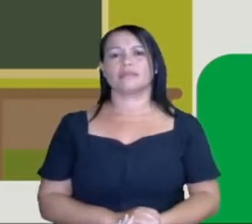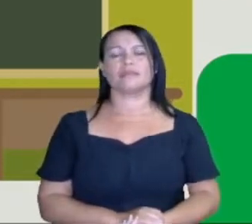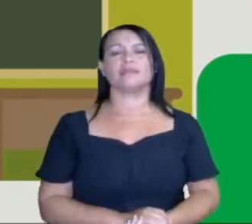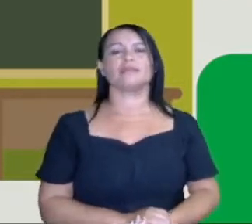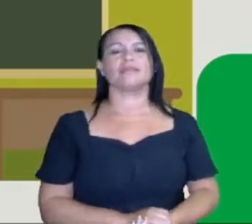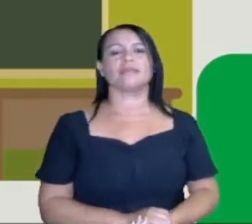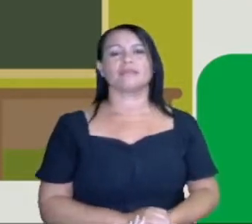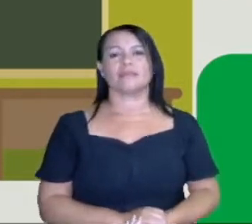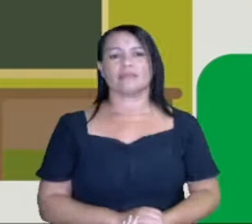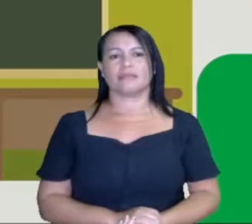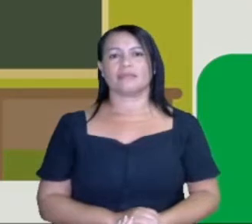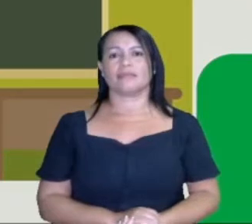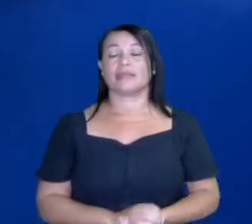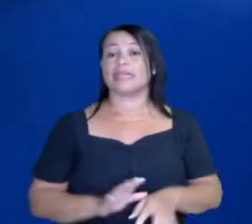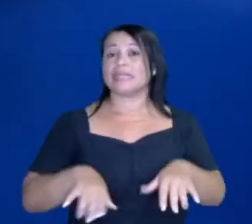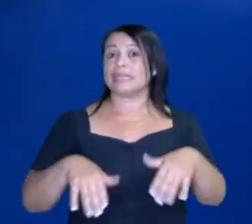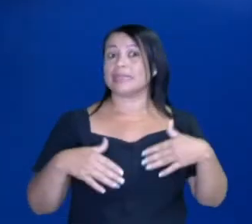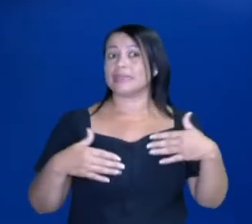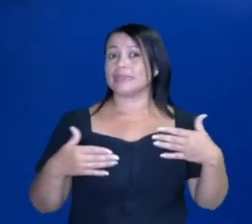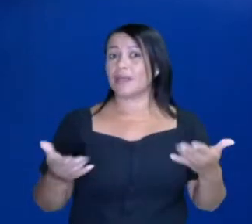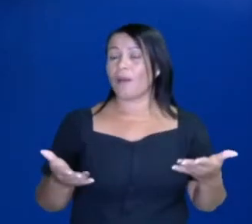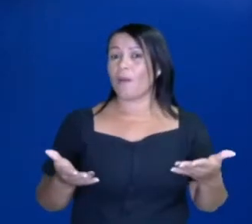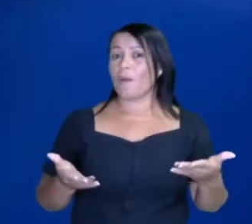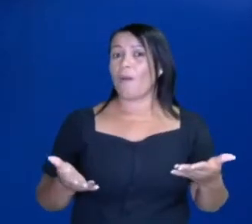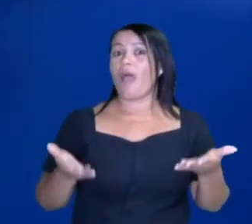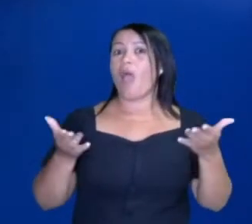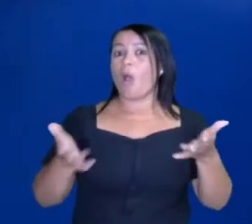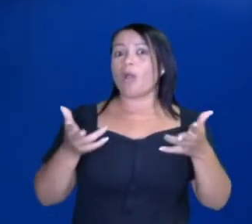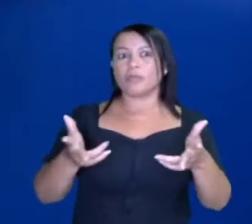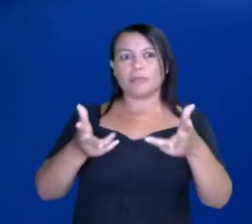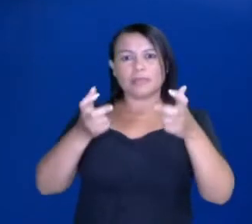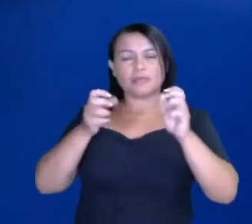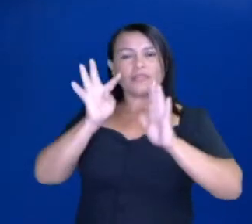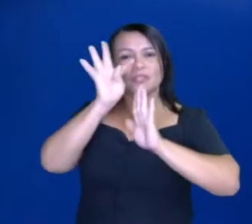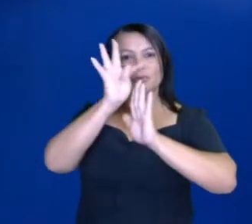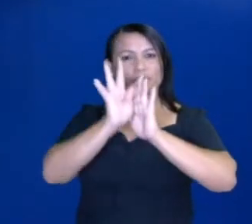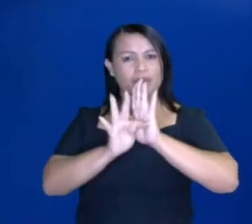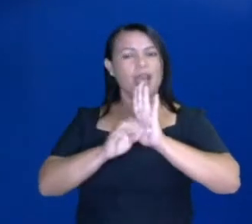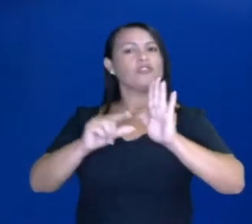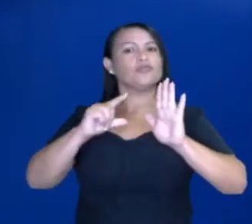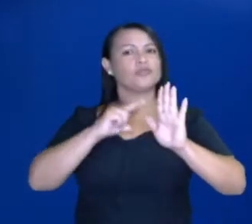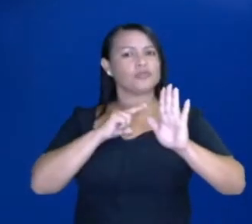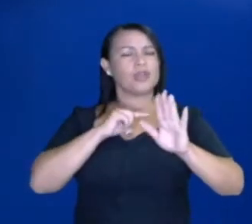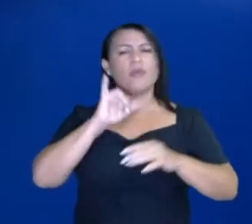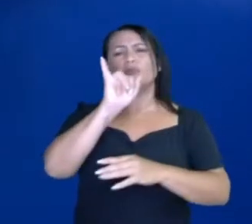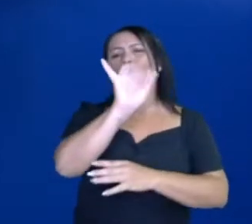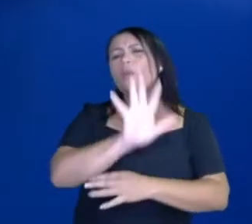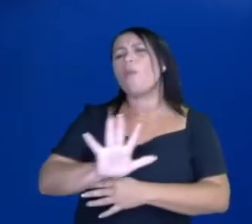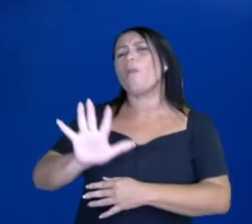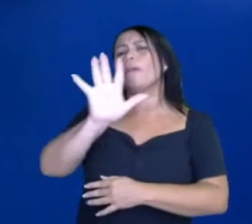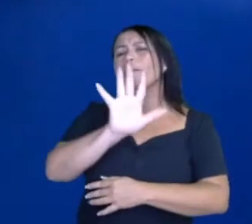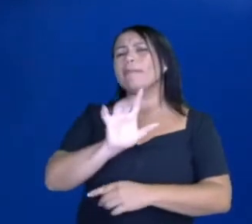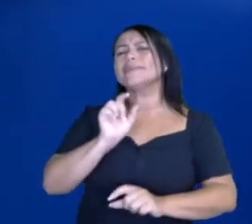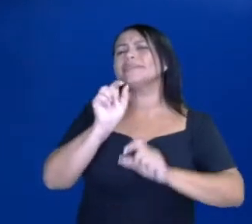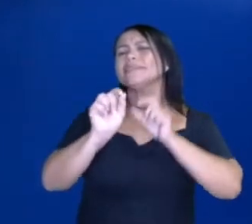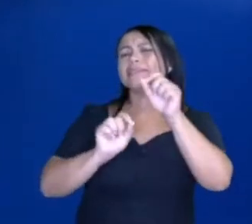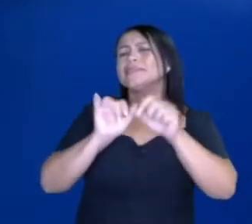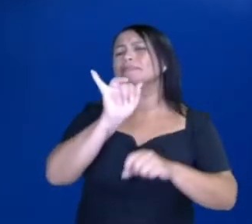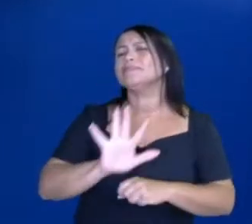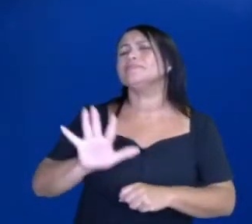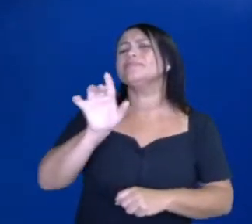general. Então, como podemos ver neste texto, temos uma imagem. Que imagem é